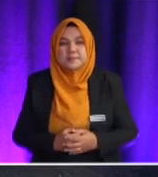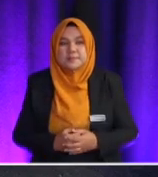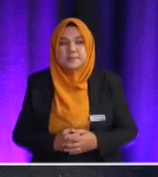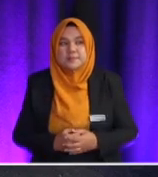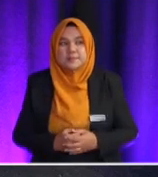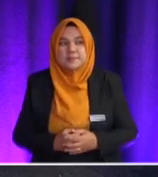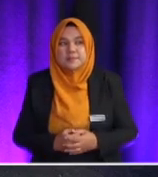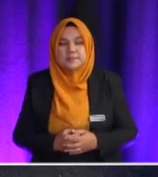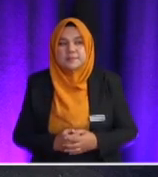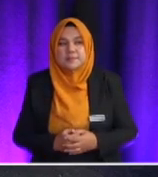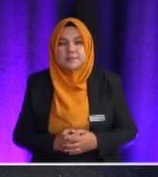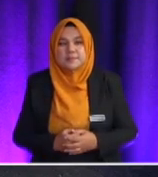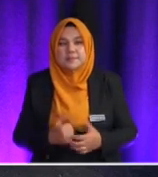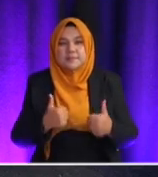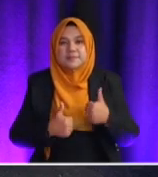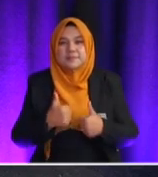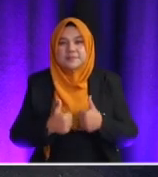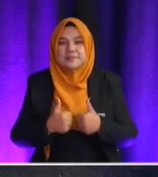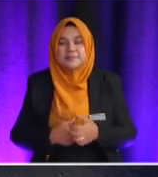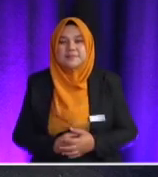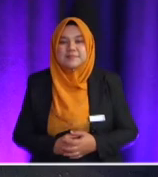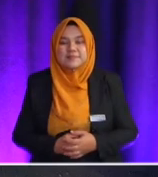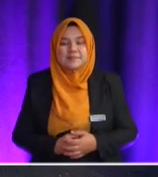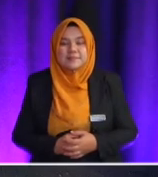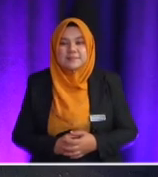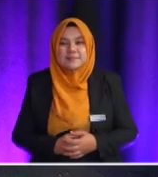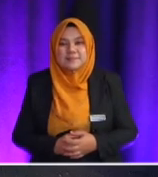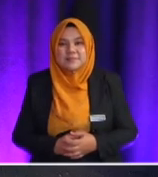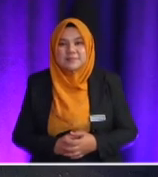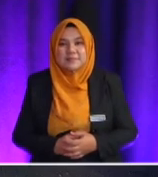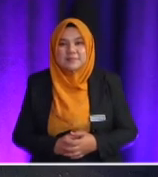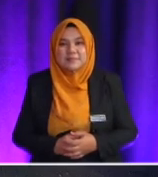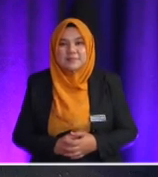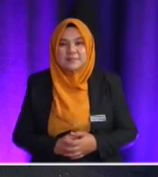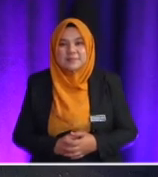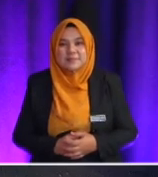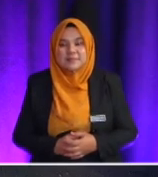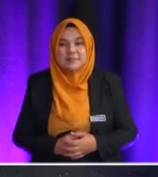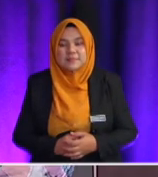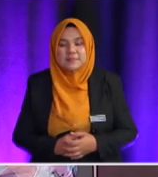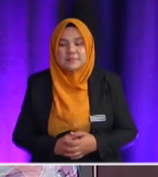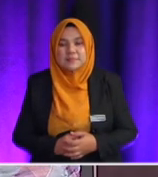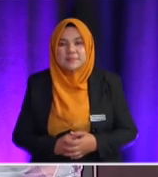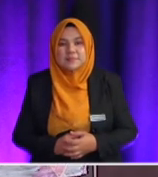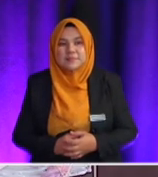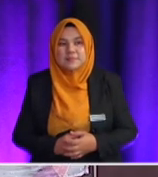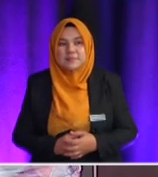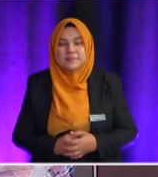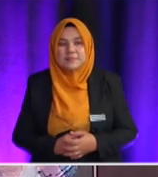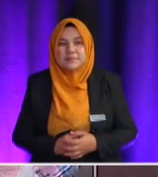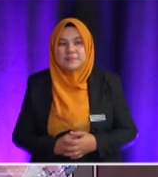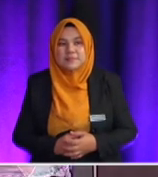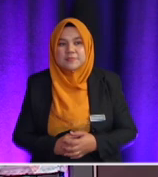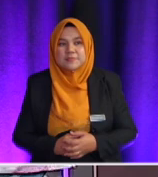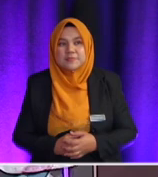Double thumbs up. Ah, double thumbs up, everyone. All right. Okay. Okay, so let us start